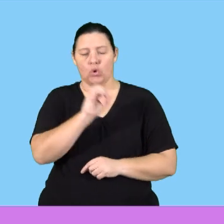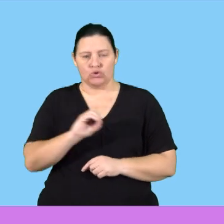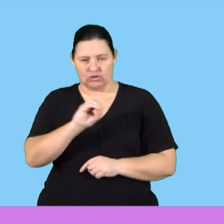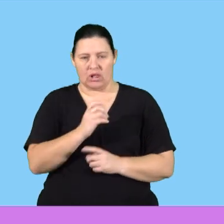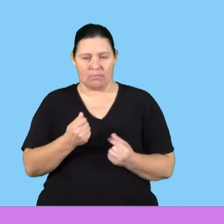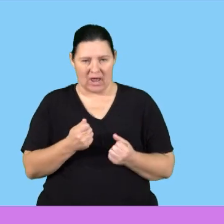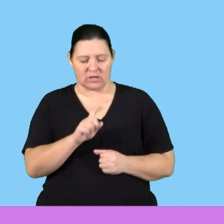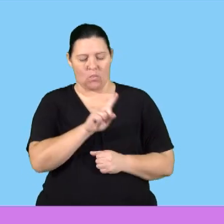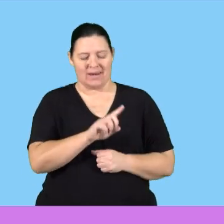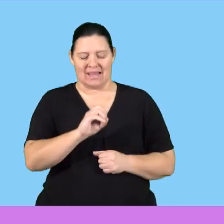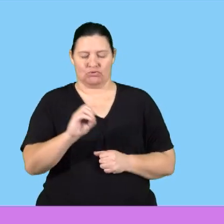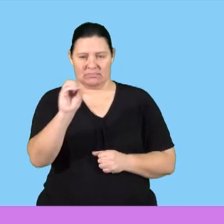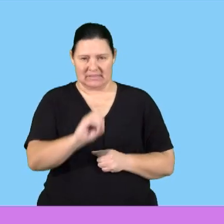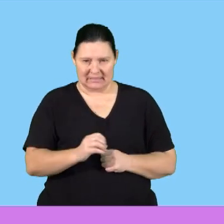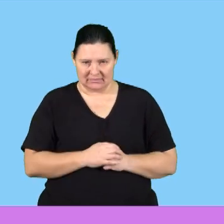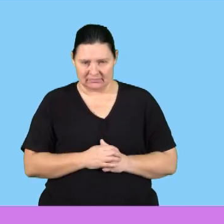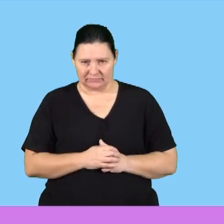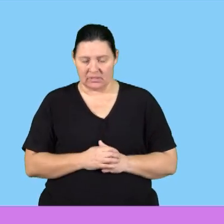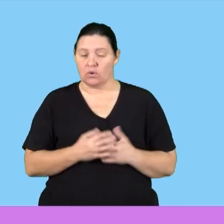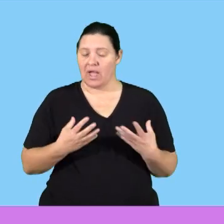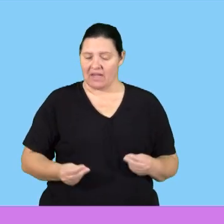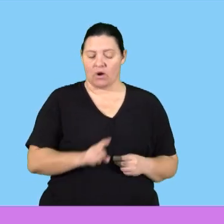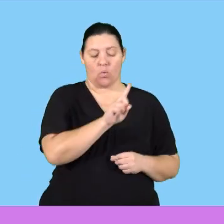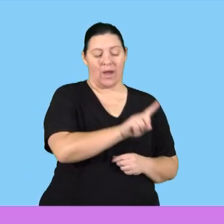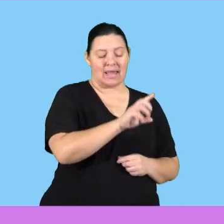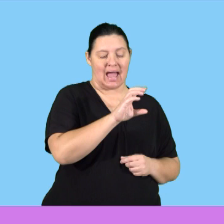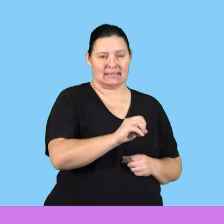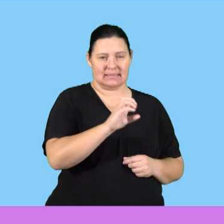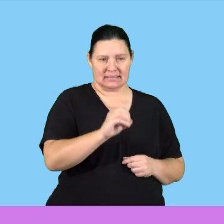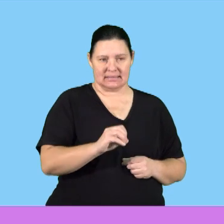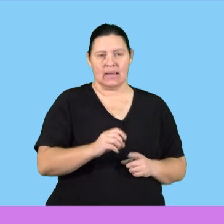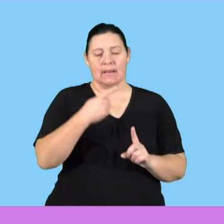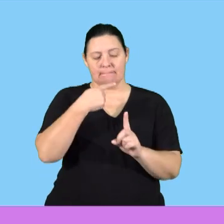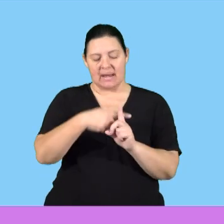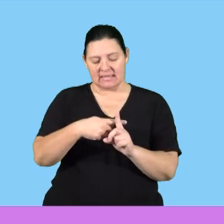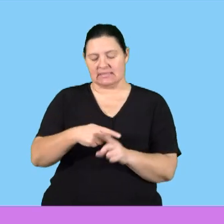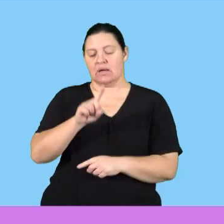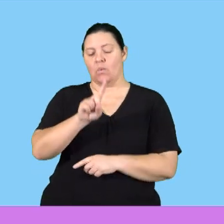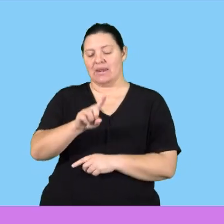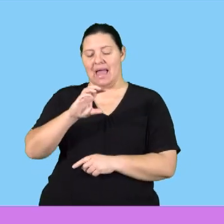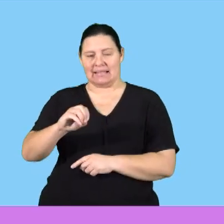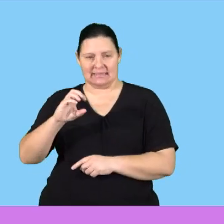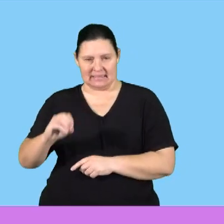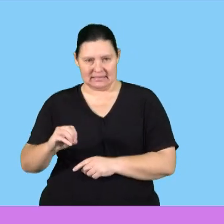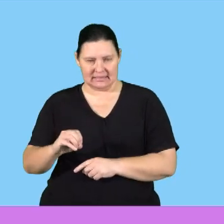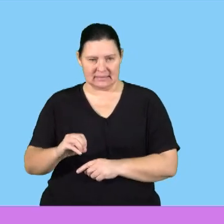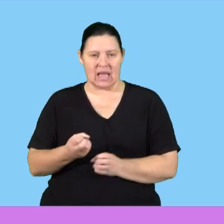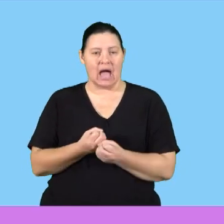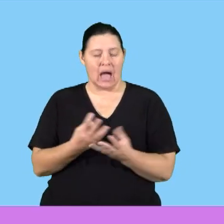the original price is 100%. We will then have 5%